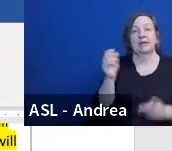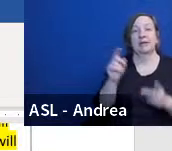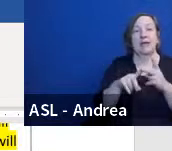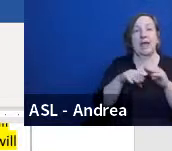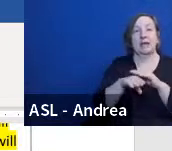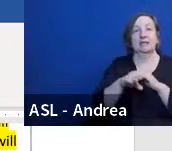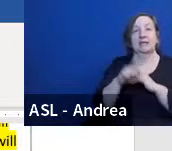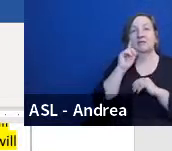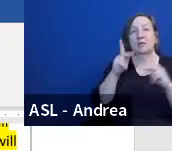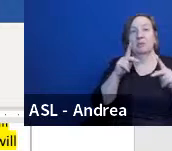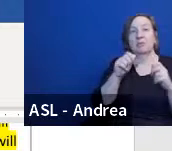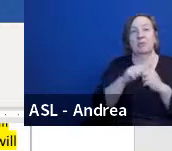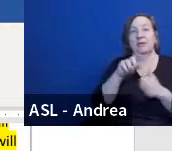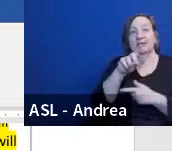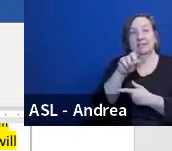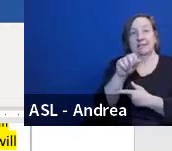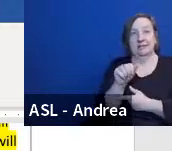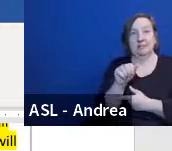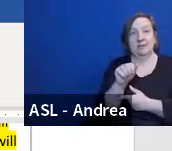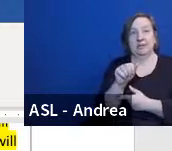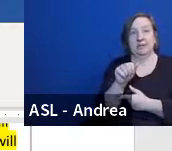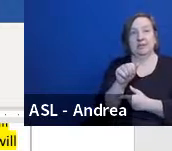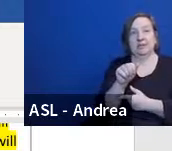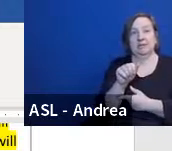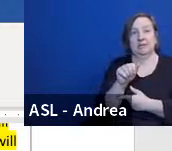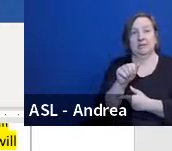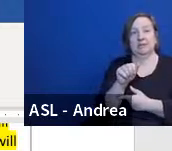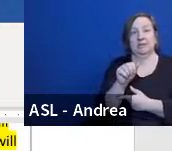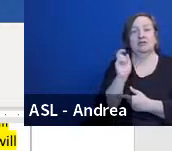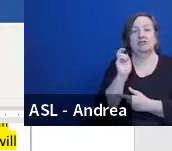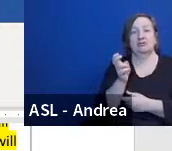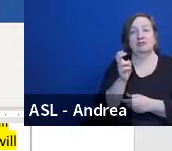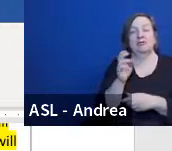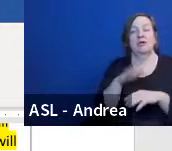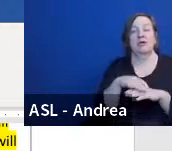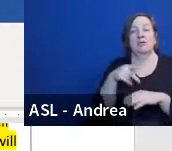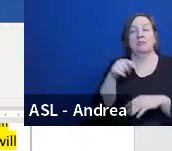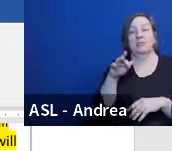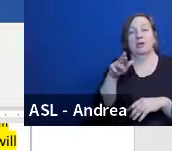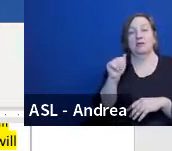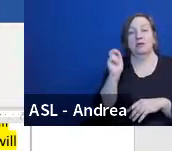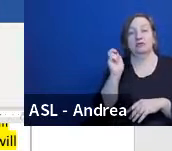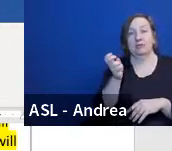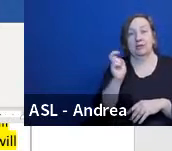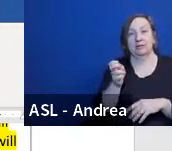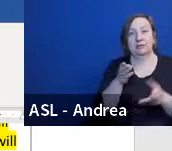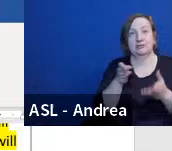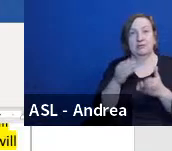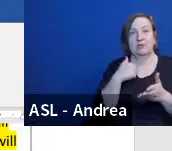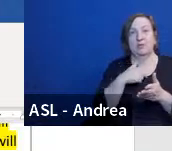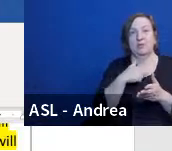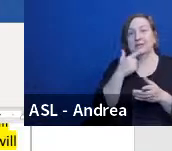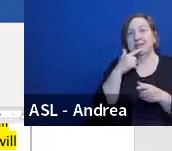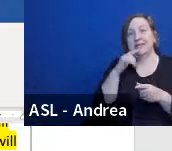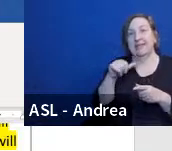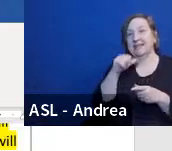access for people with disabilities to paratransit services. We flagged those as not really part of this